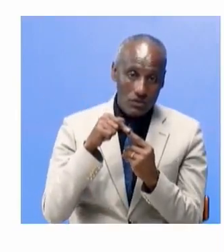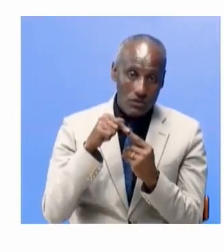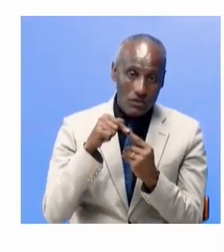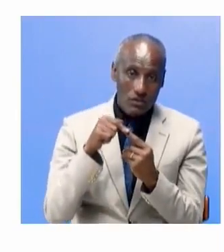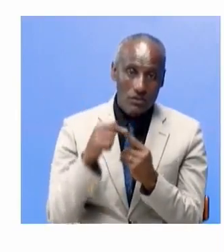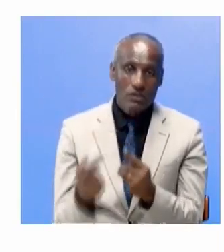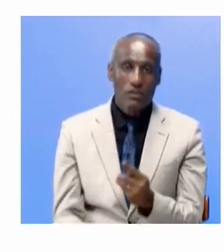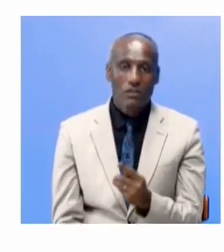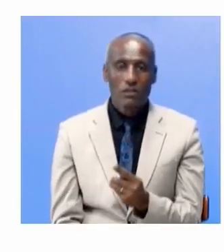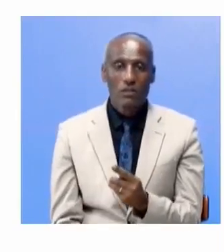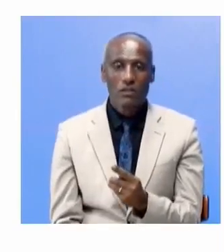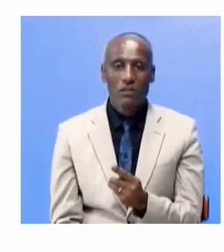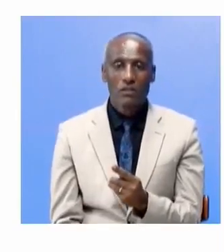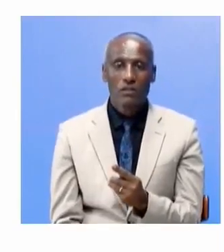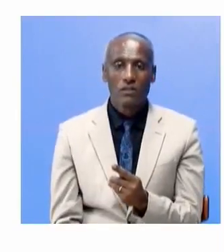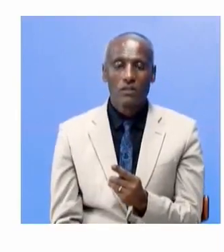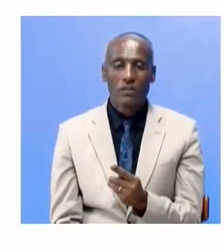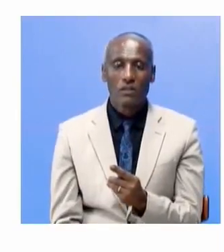to